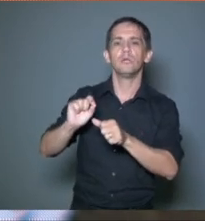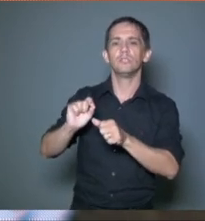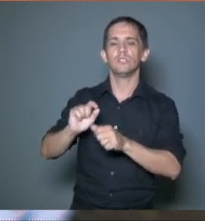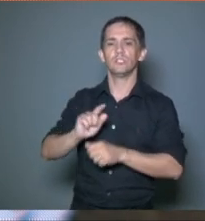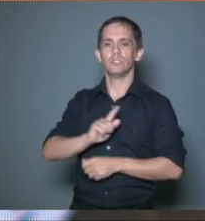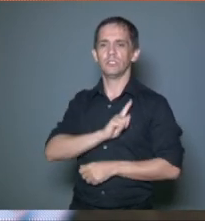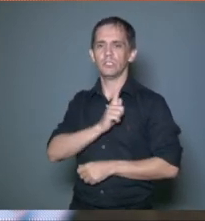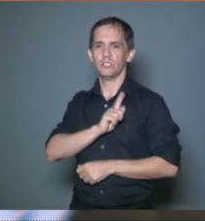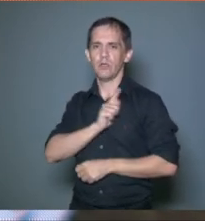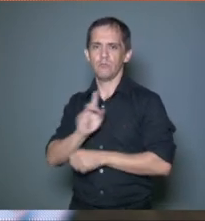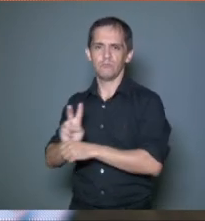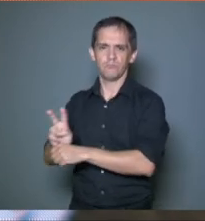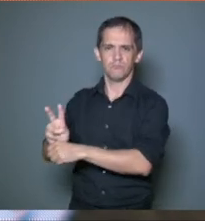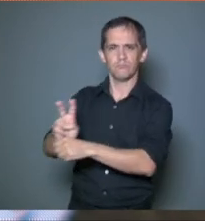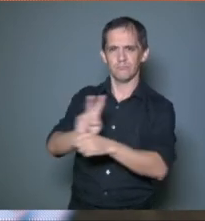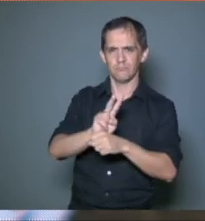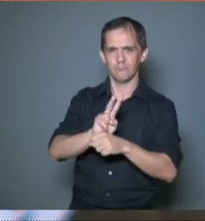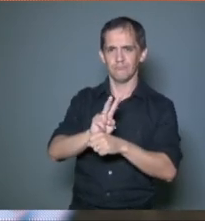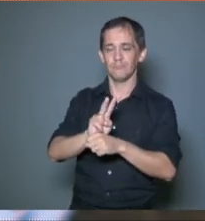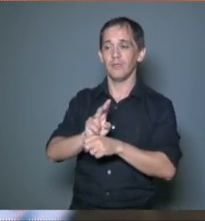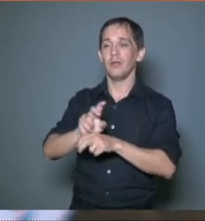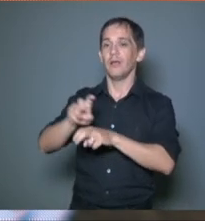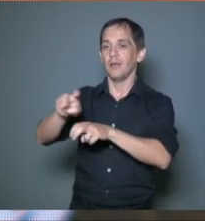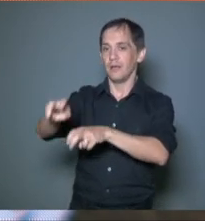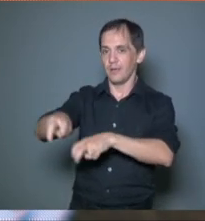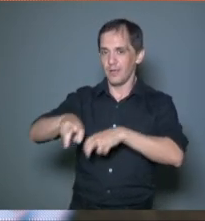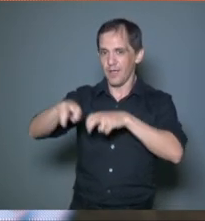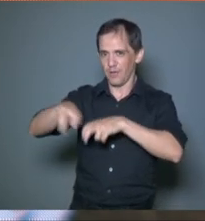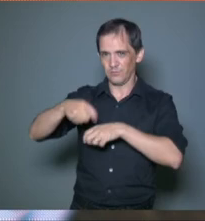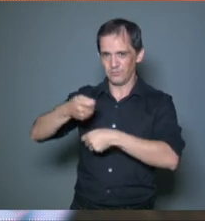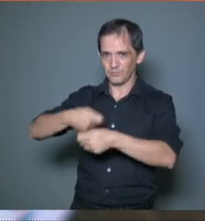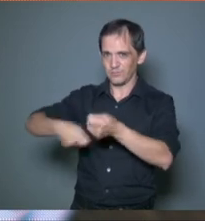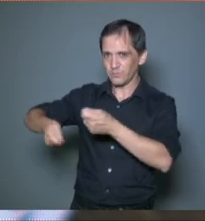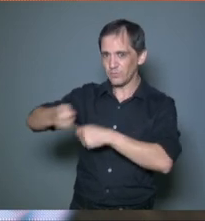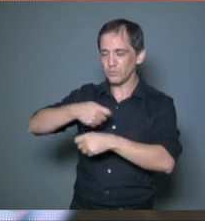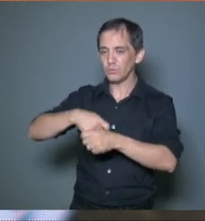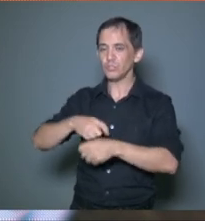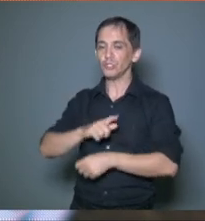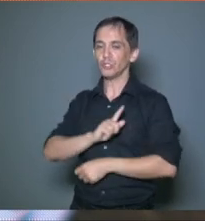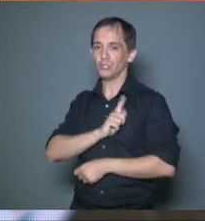Important changes in terms of management. You know that